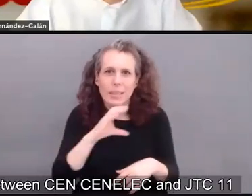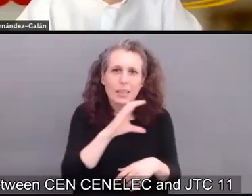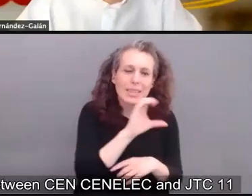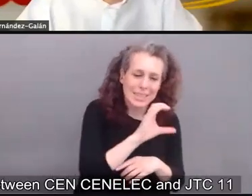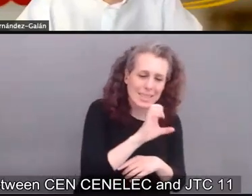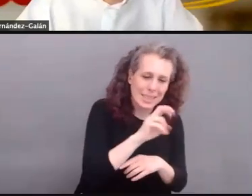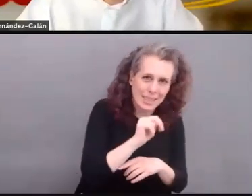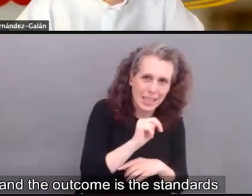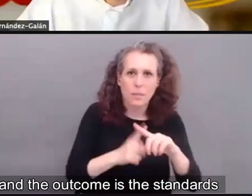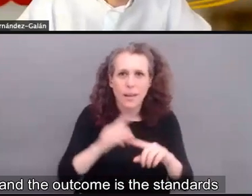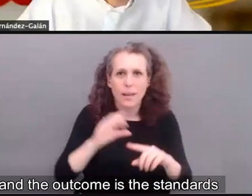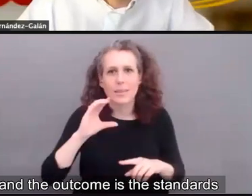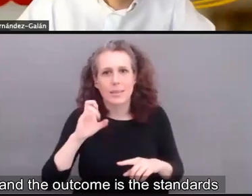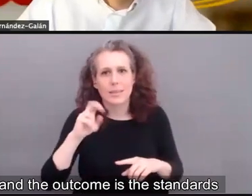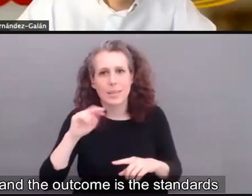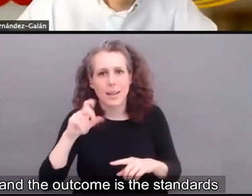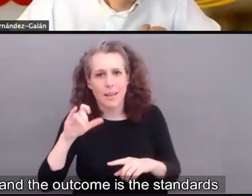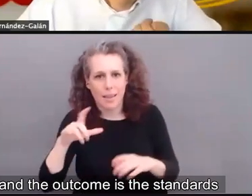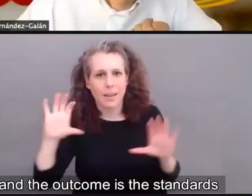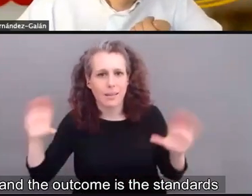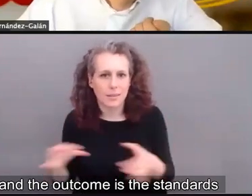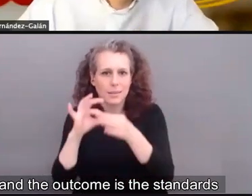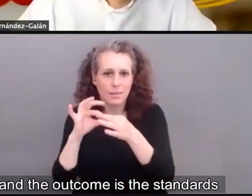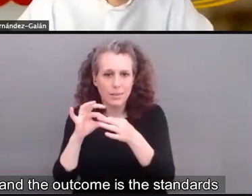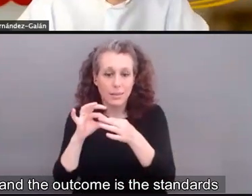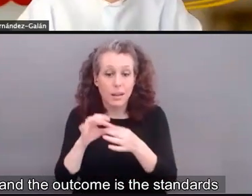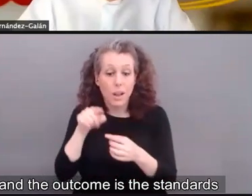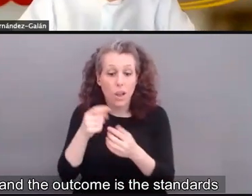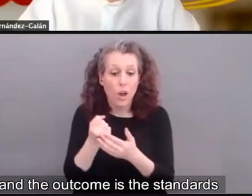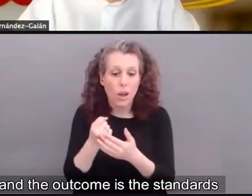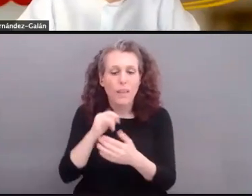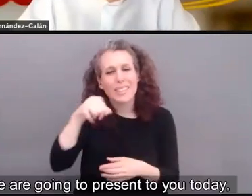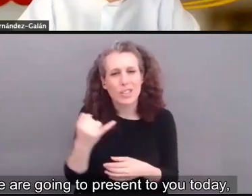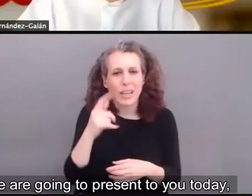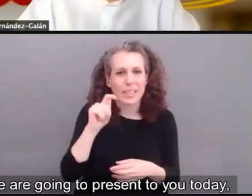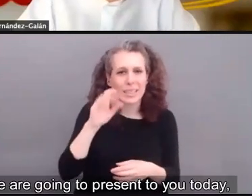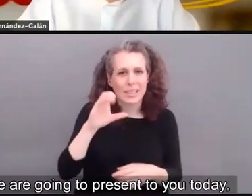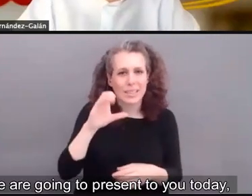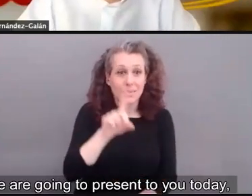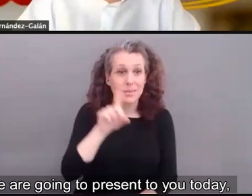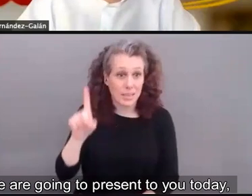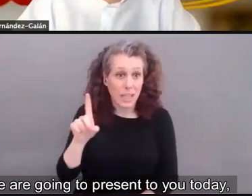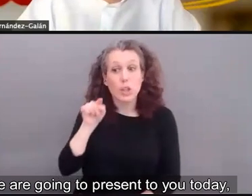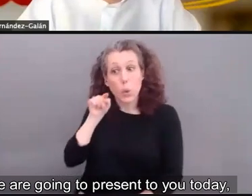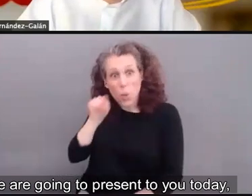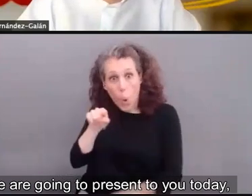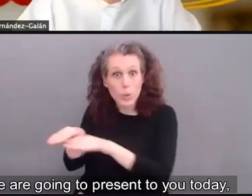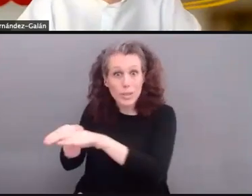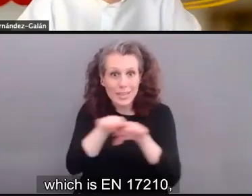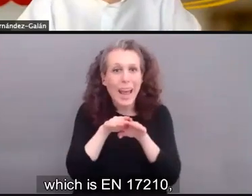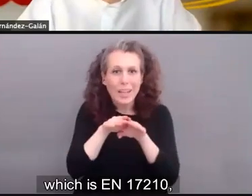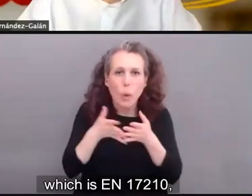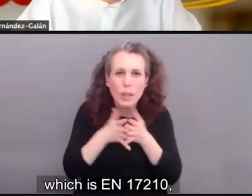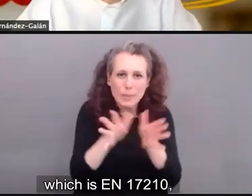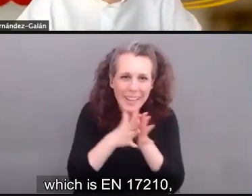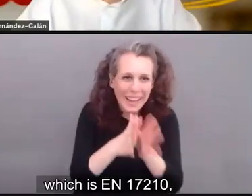JTC 11. And the outcome is the standards that we are going to present to you today, that